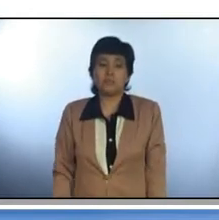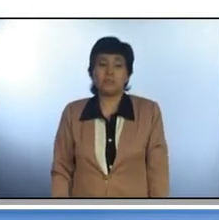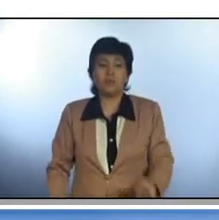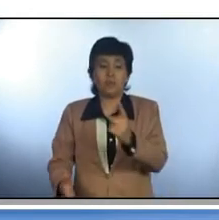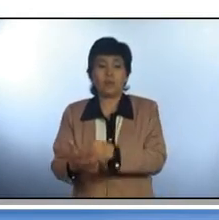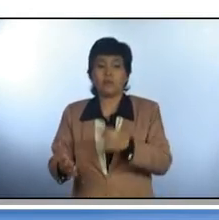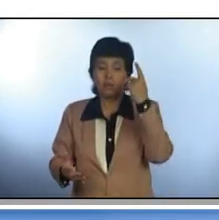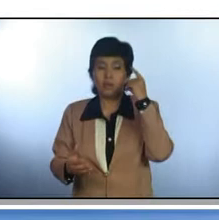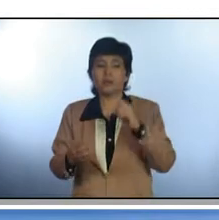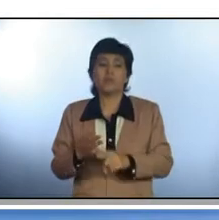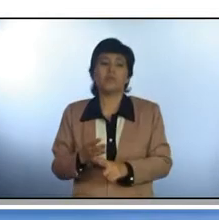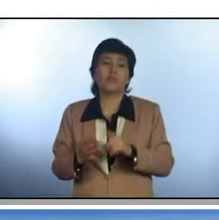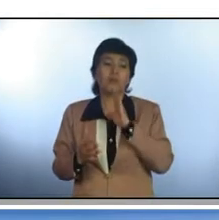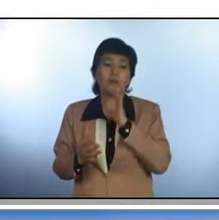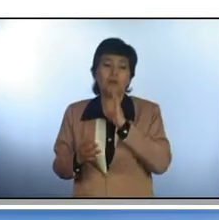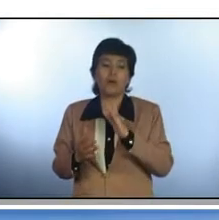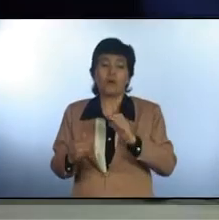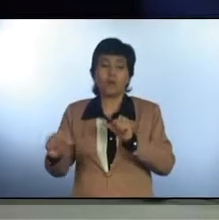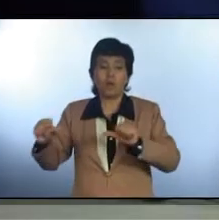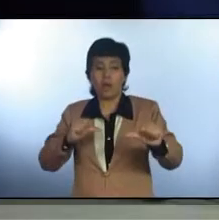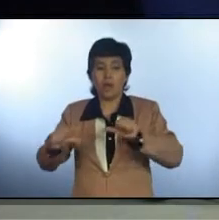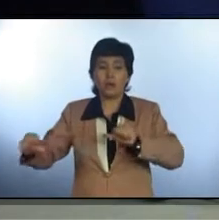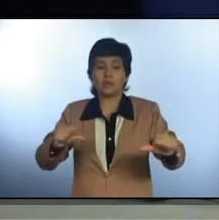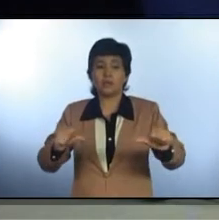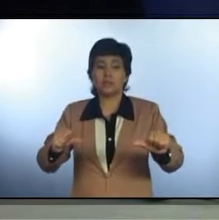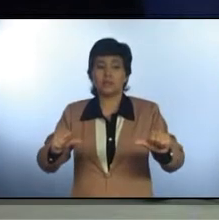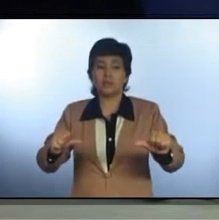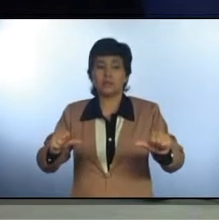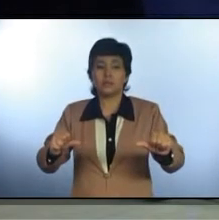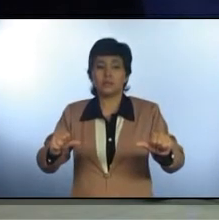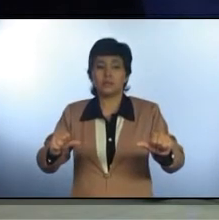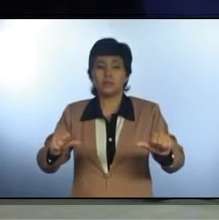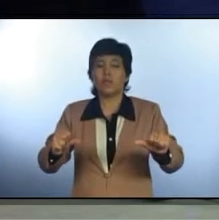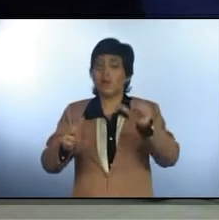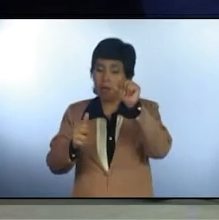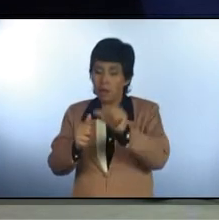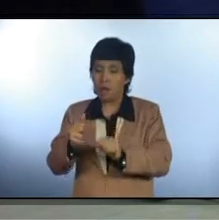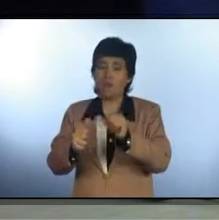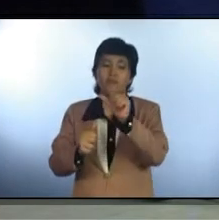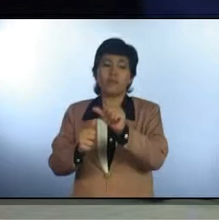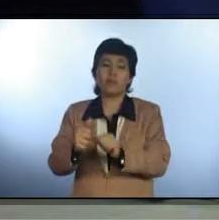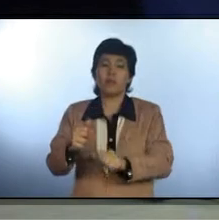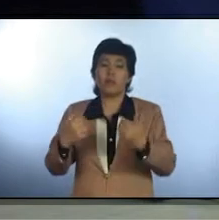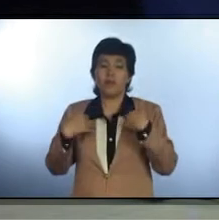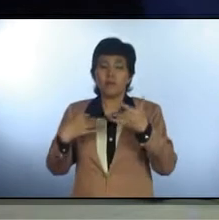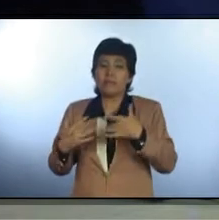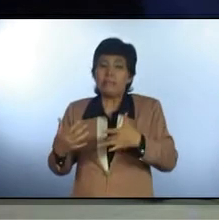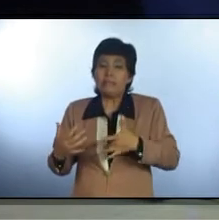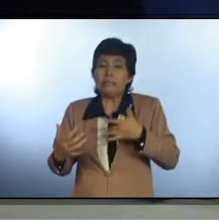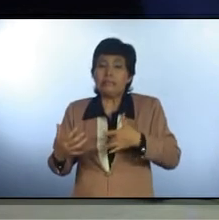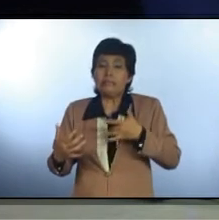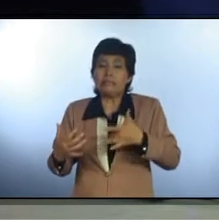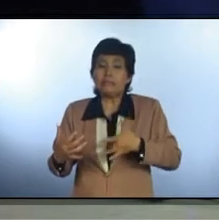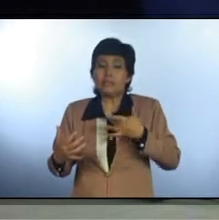Now, one thing I want to talk about is reaction. Reaction means everyone has a sense of